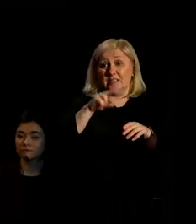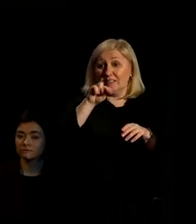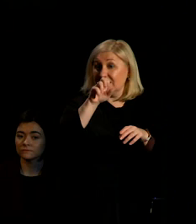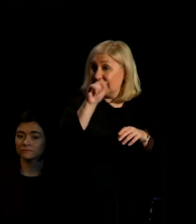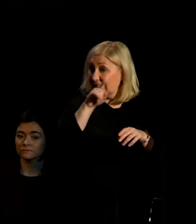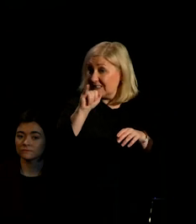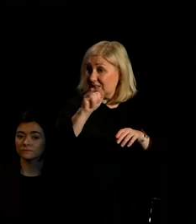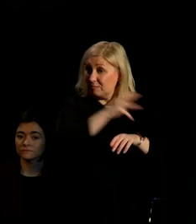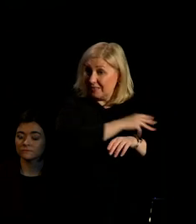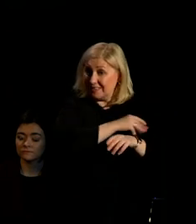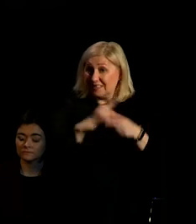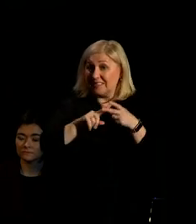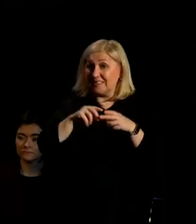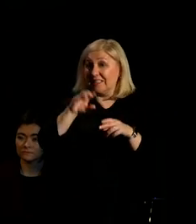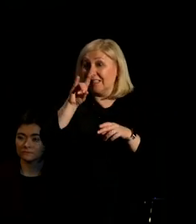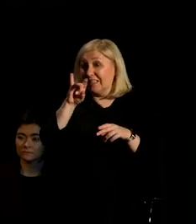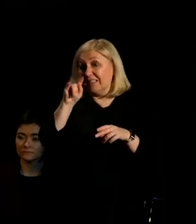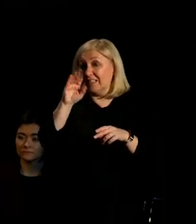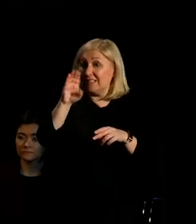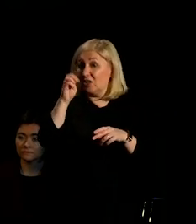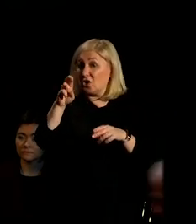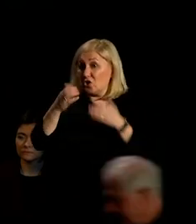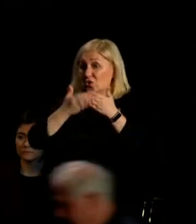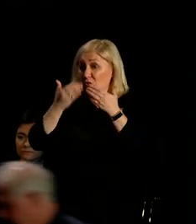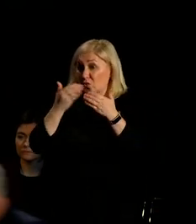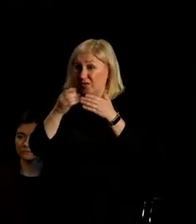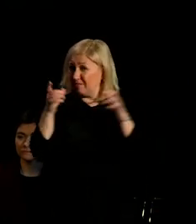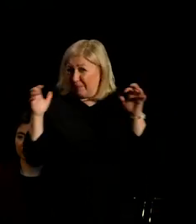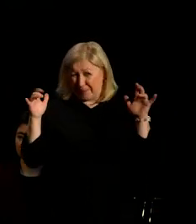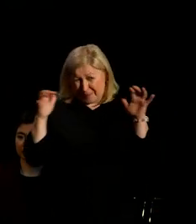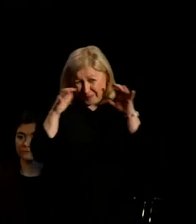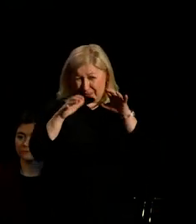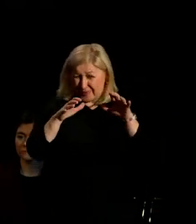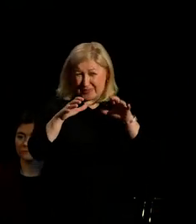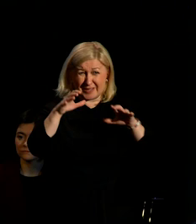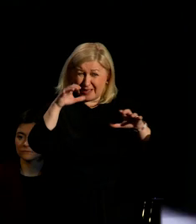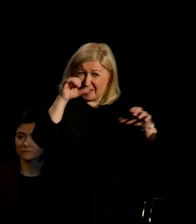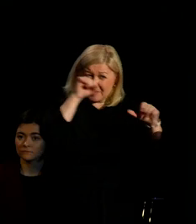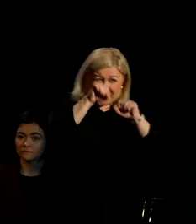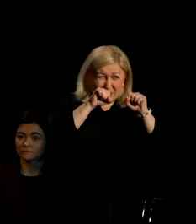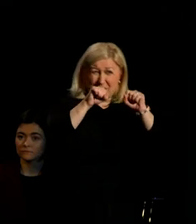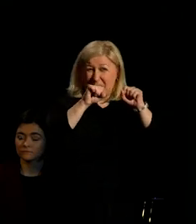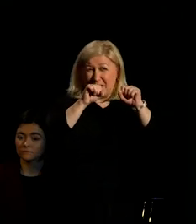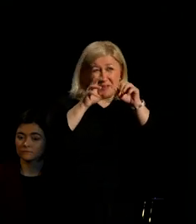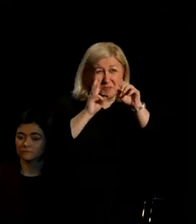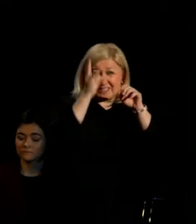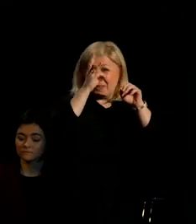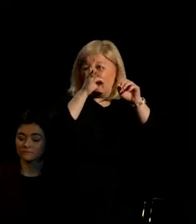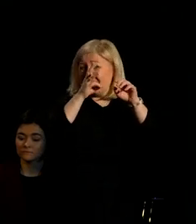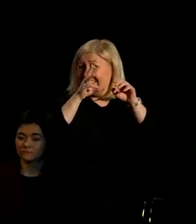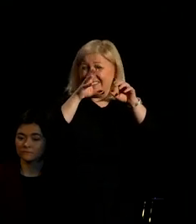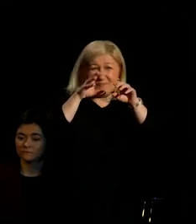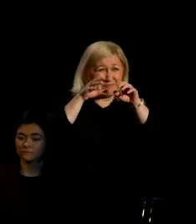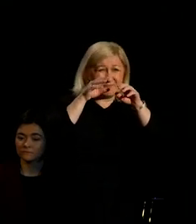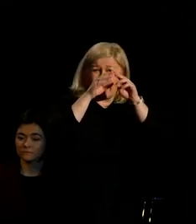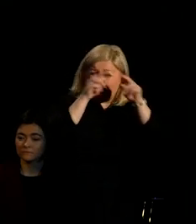through the streets on that November night. Hundreds of synagogues, Jewish schools and businesses were destroyed and